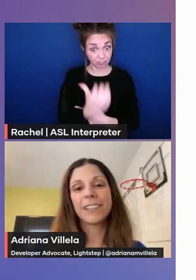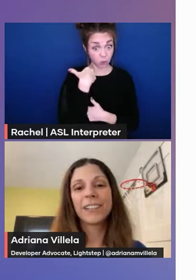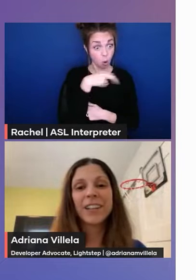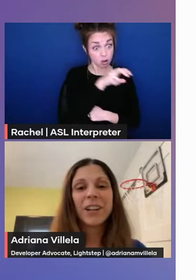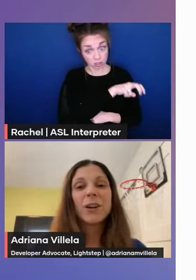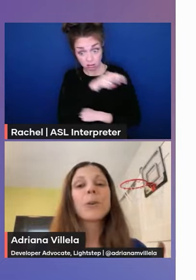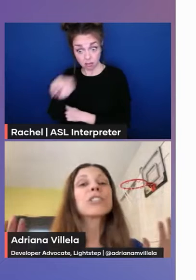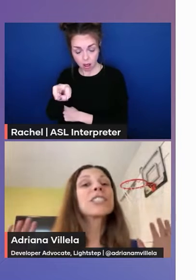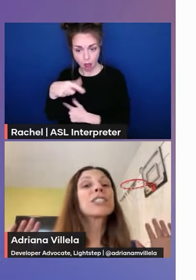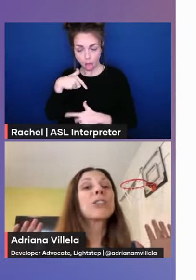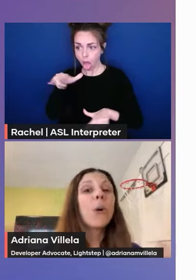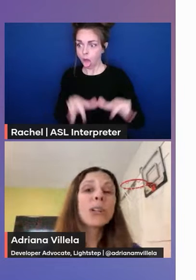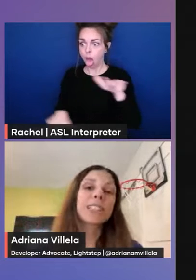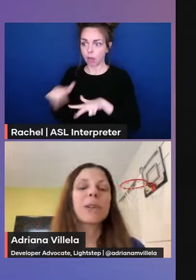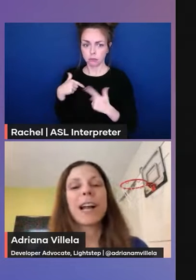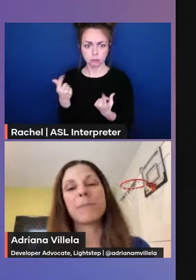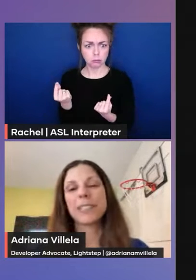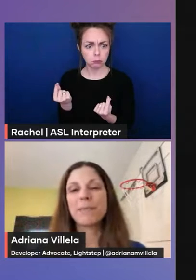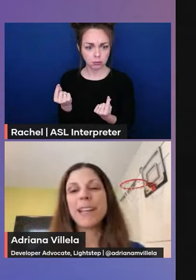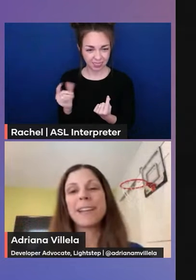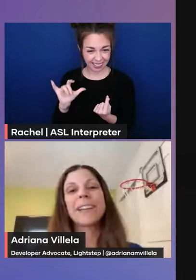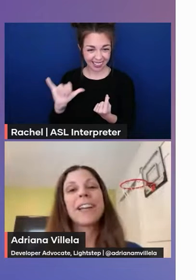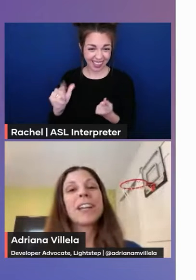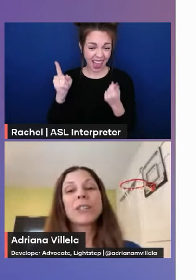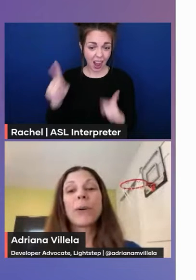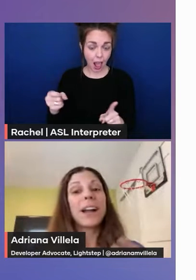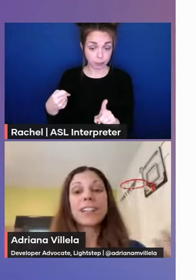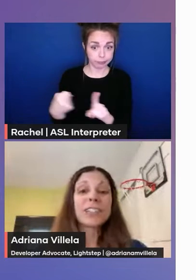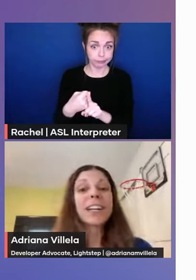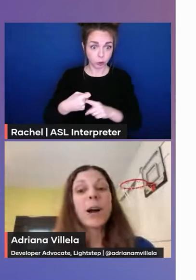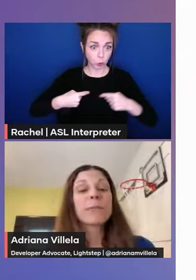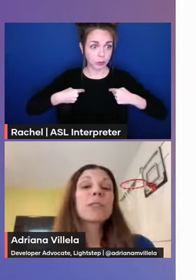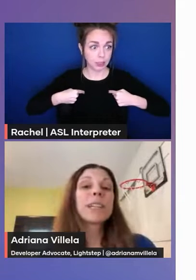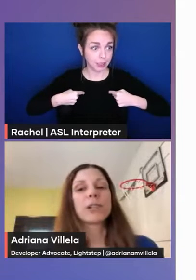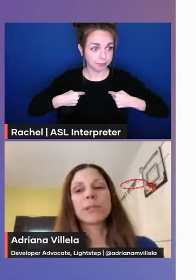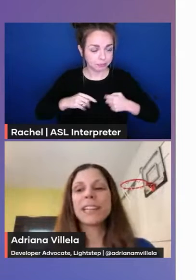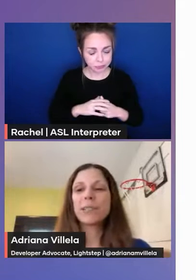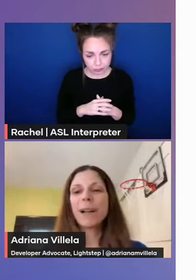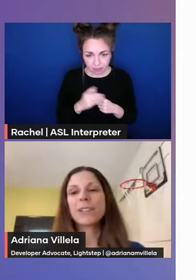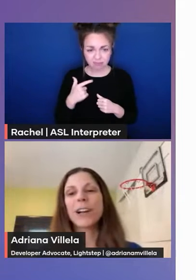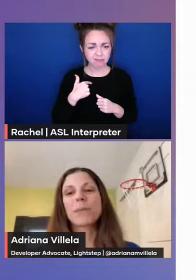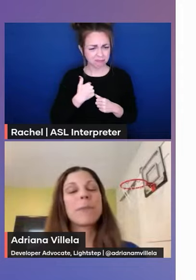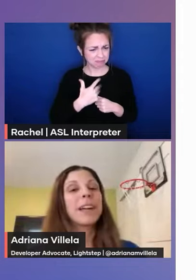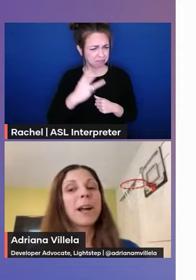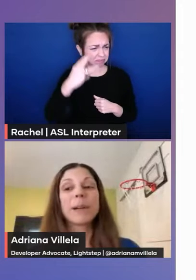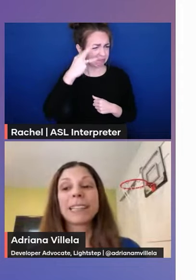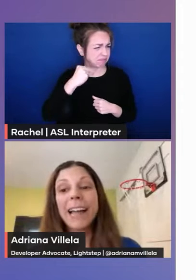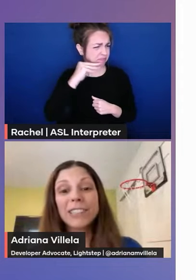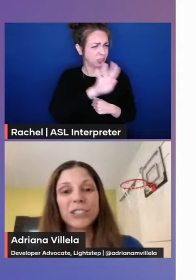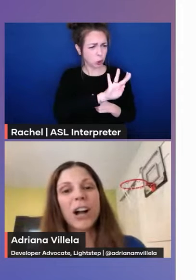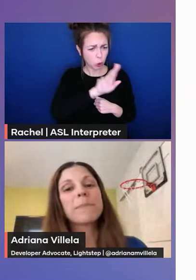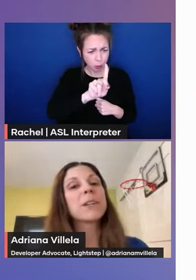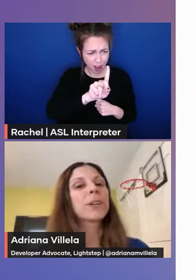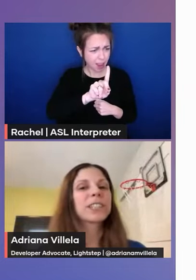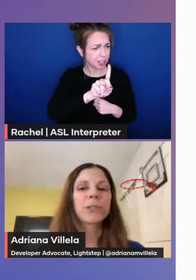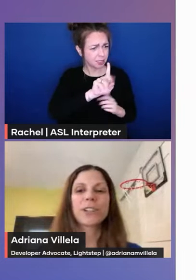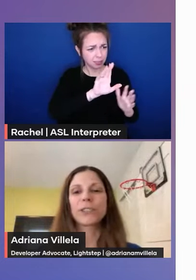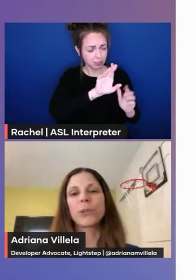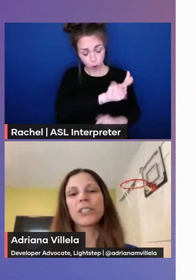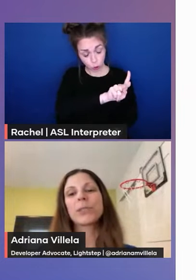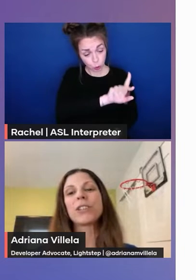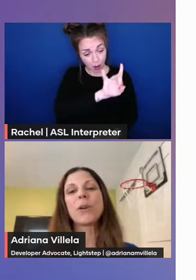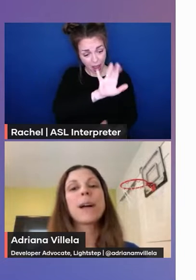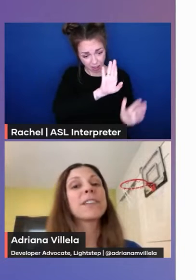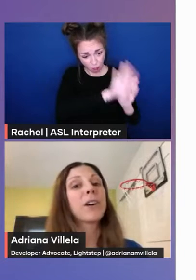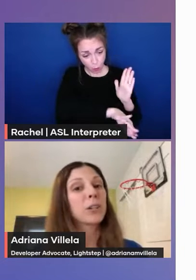land, which is totally what happened to me. So I actually come from a Kubernetes background, but at my last job, the orchestrator